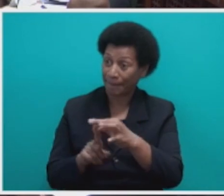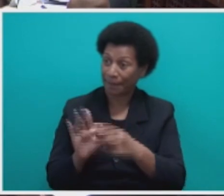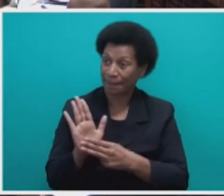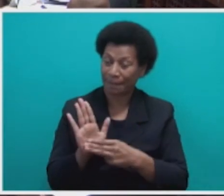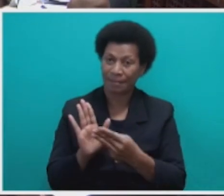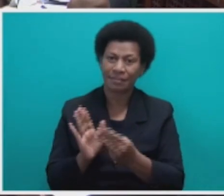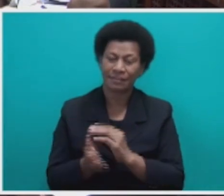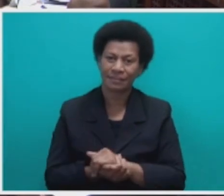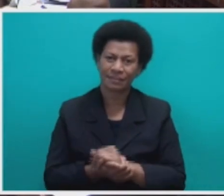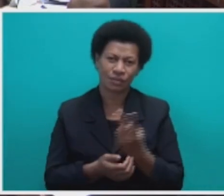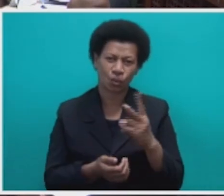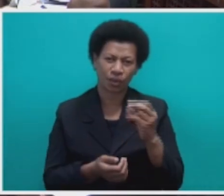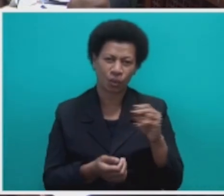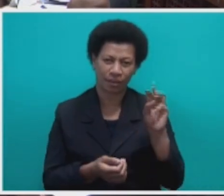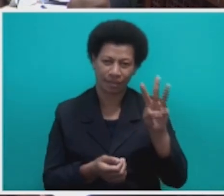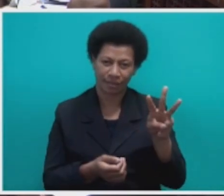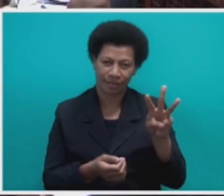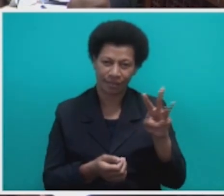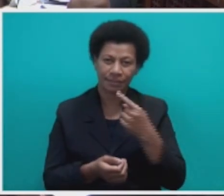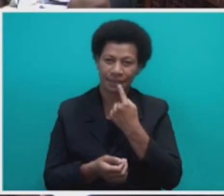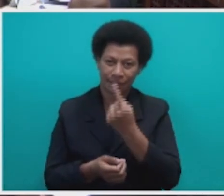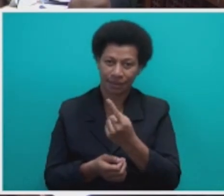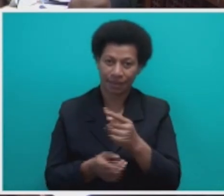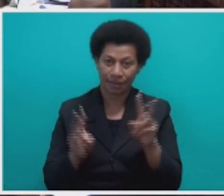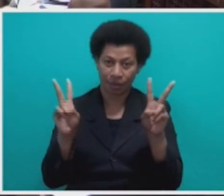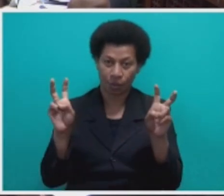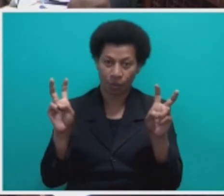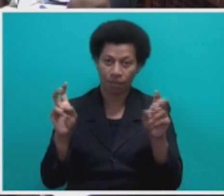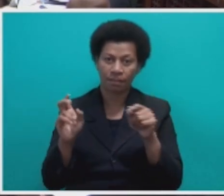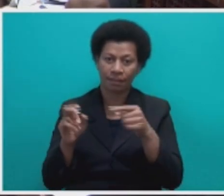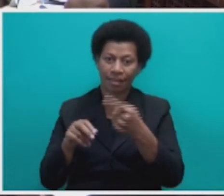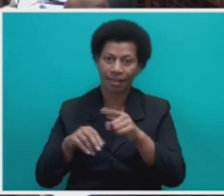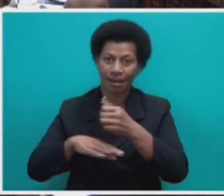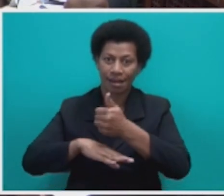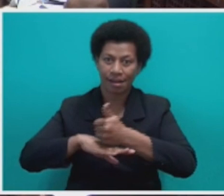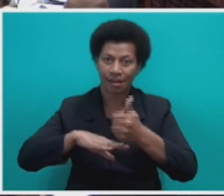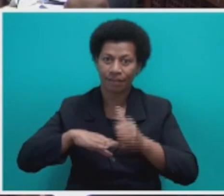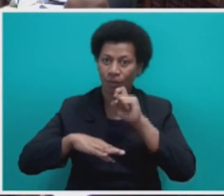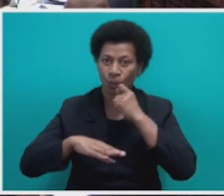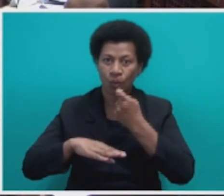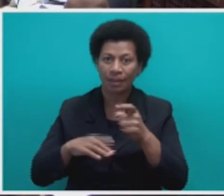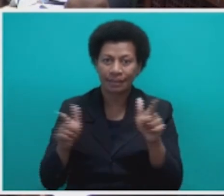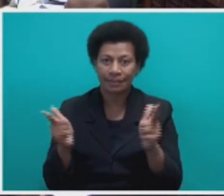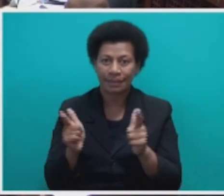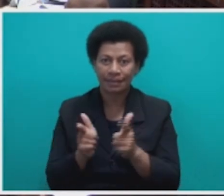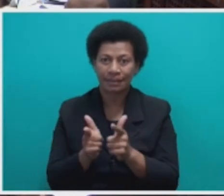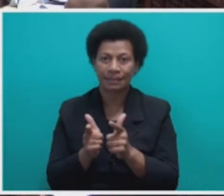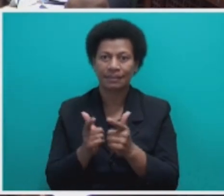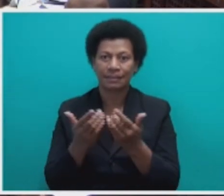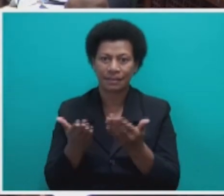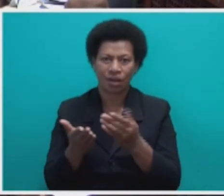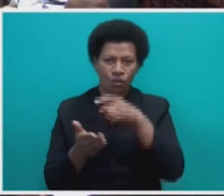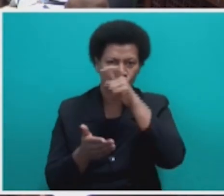June 2023, it said, and I quote, the government will also reduce excise, import excise on